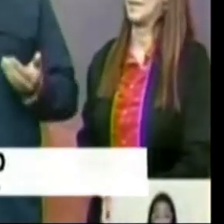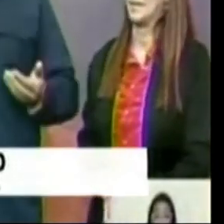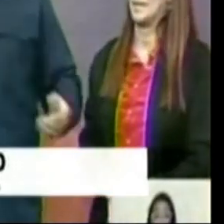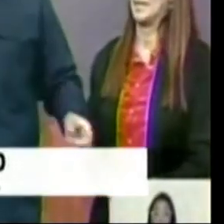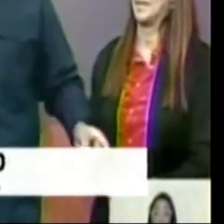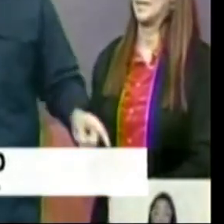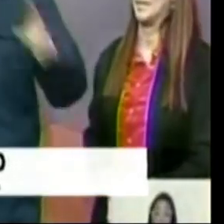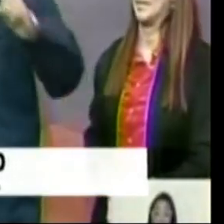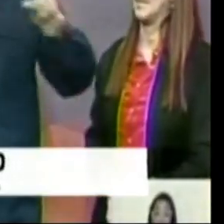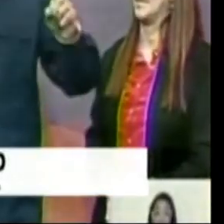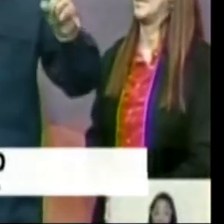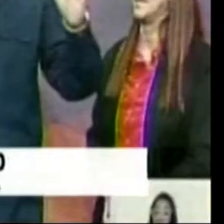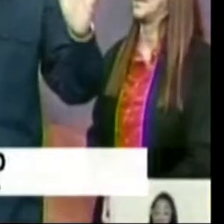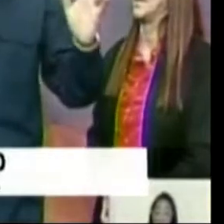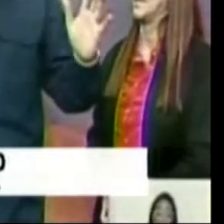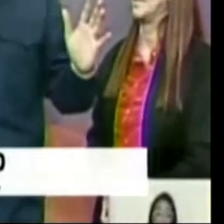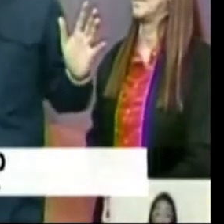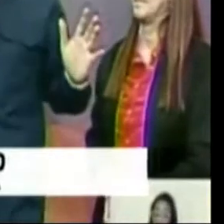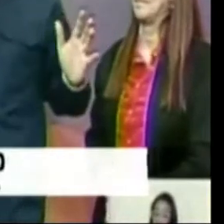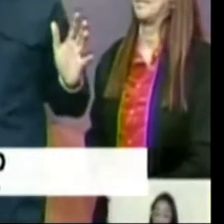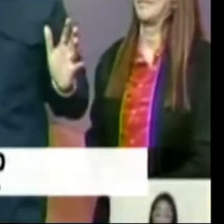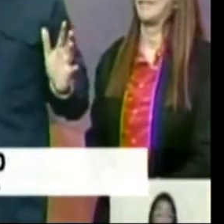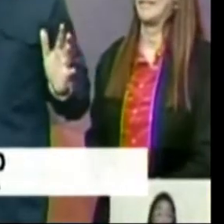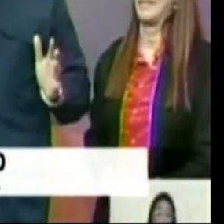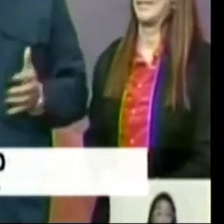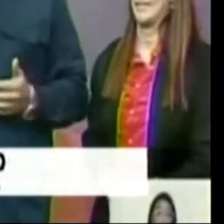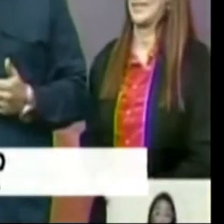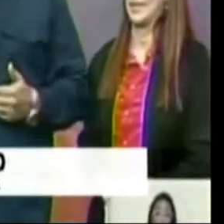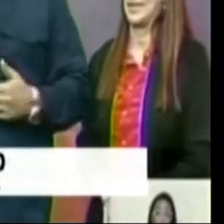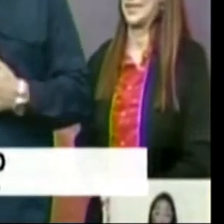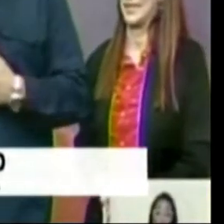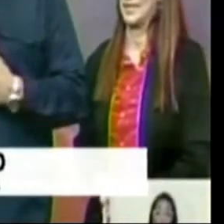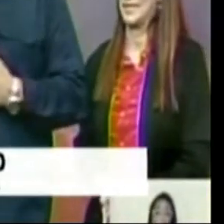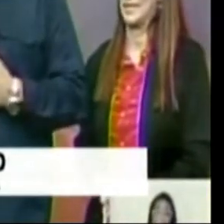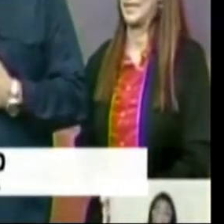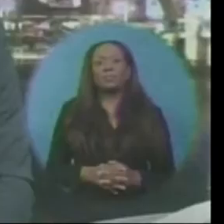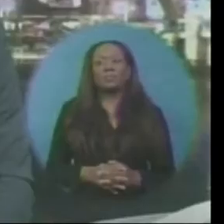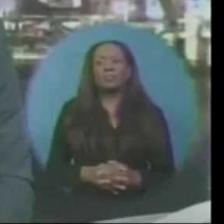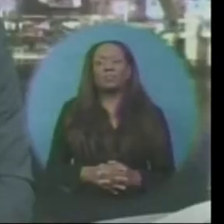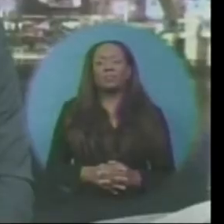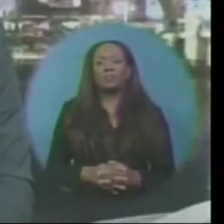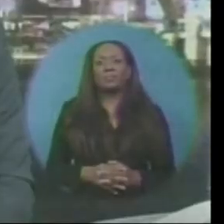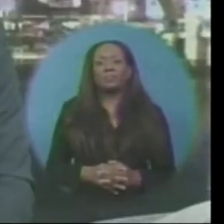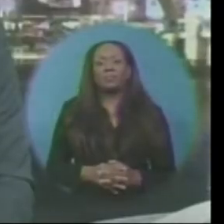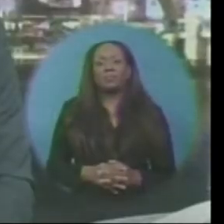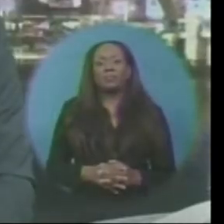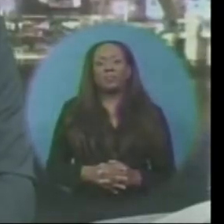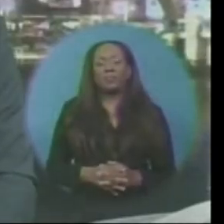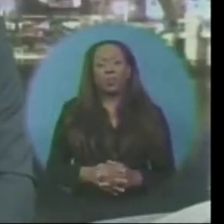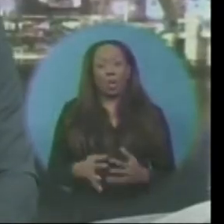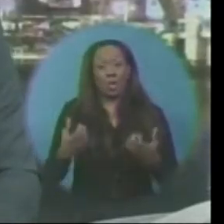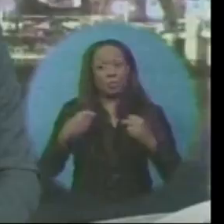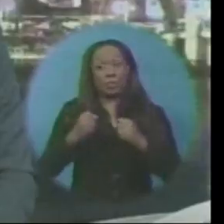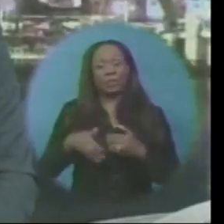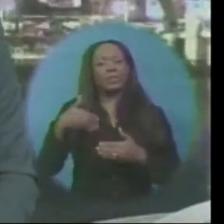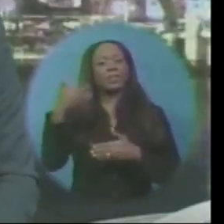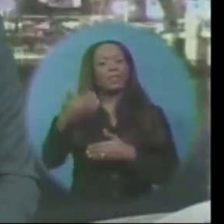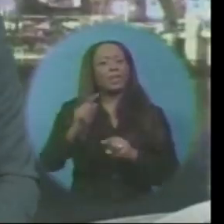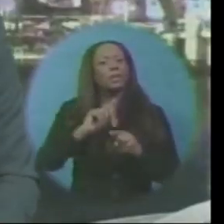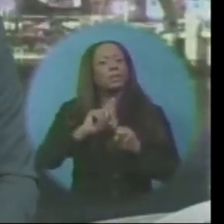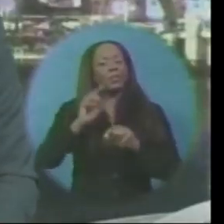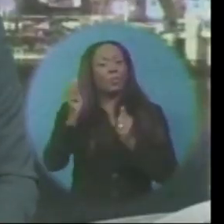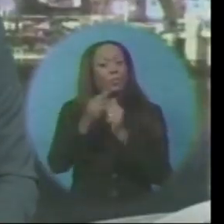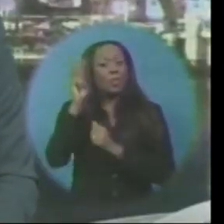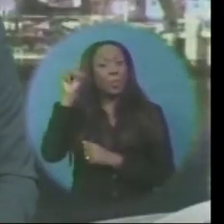participate today, that boycotted the elections, cannot participate anymore. That's the criteria. Sports news is just ahead with